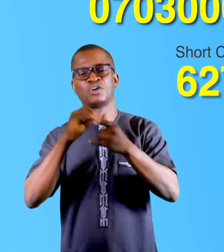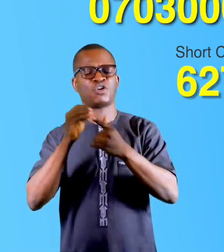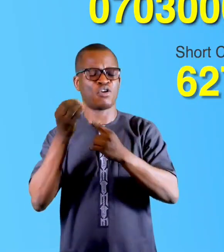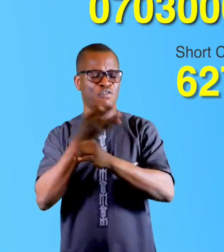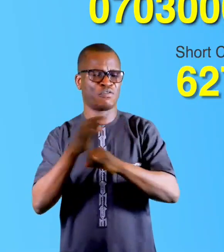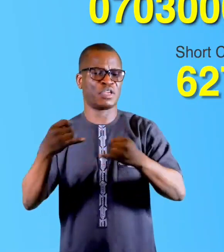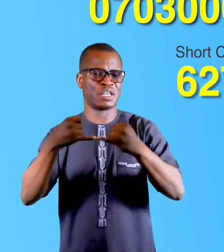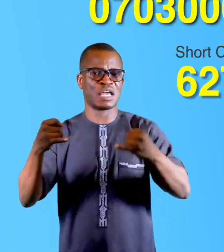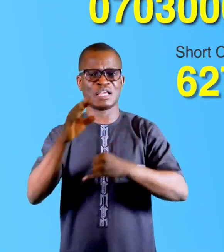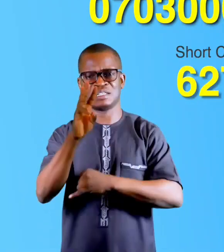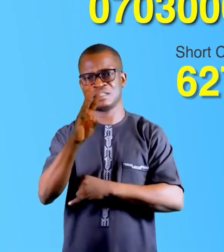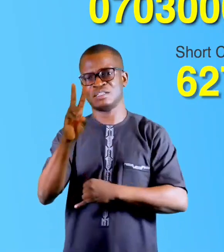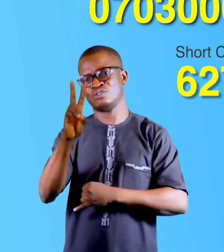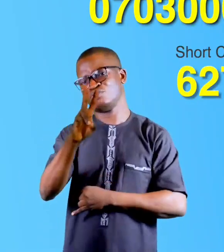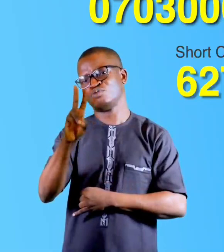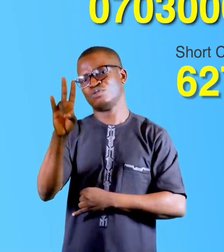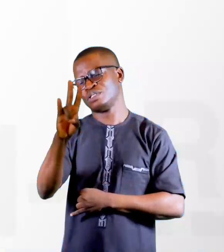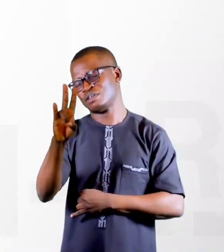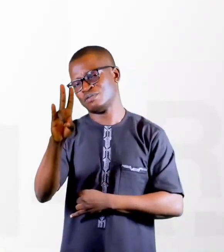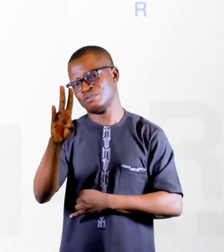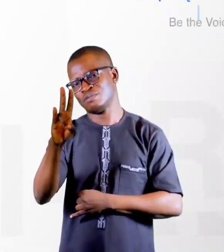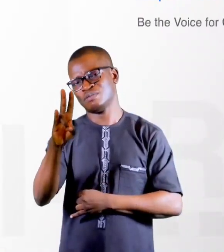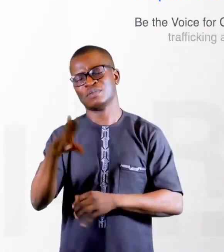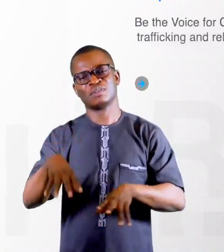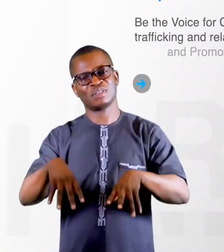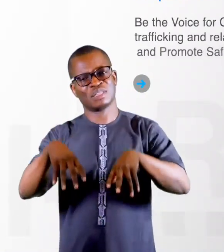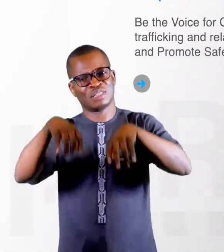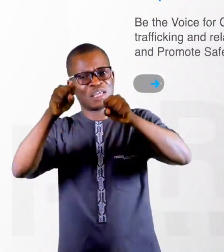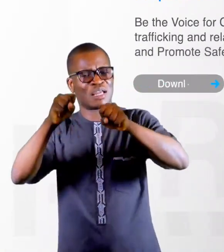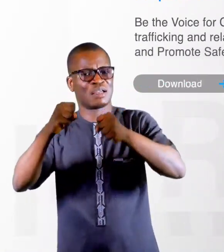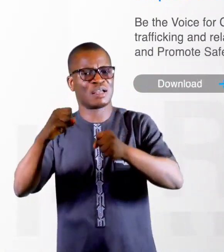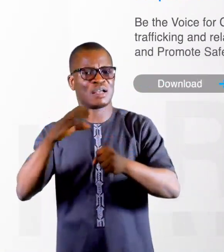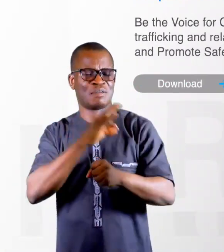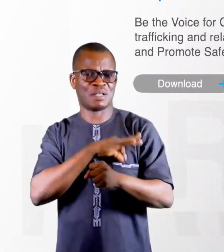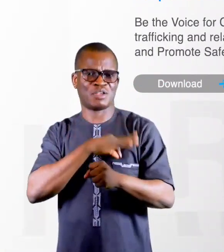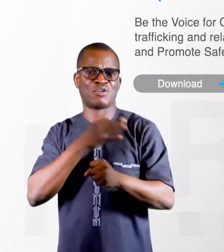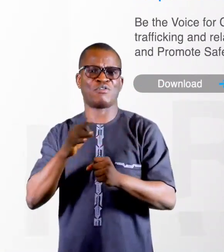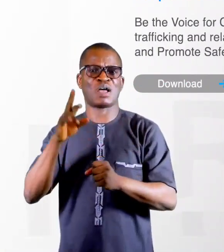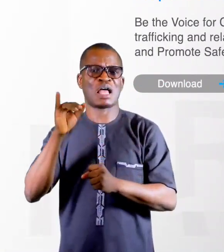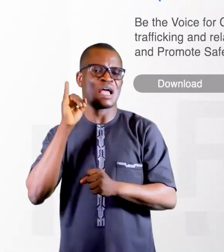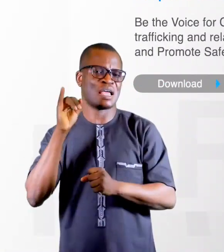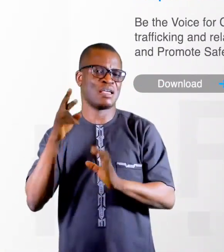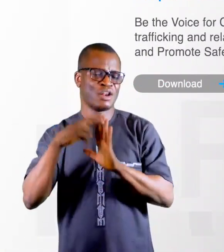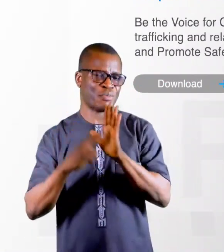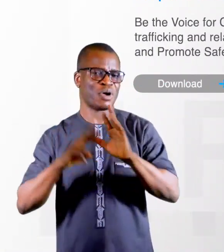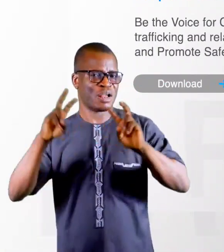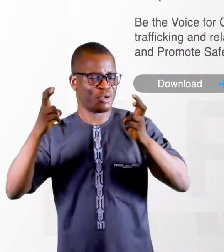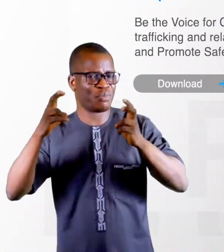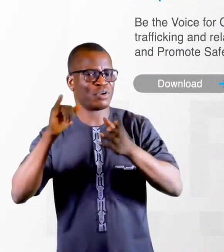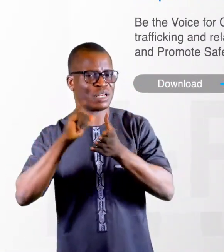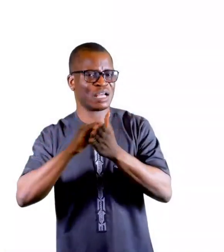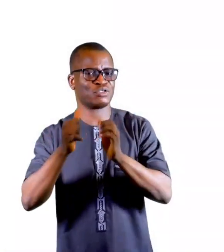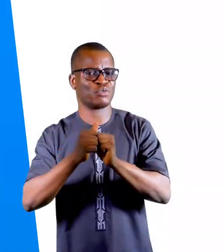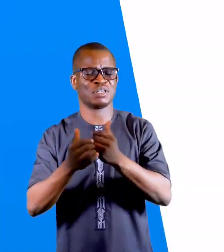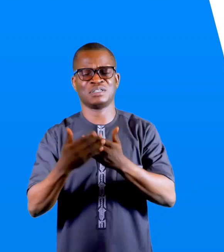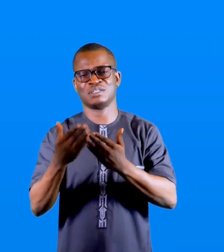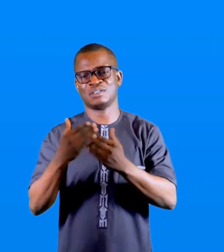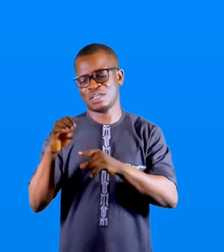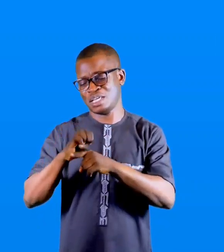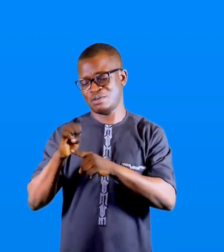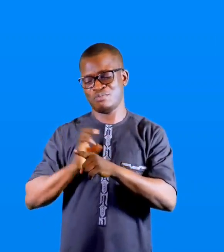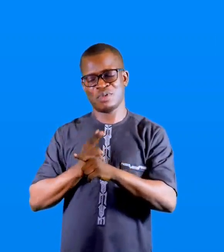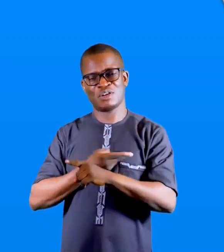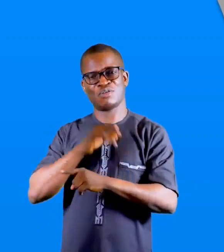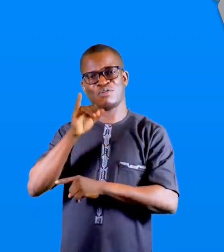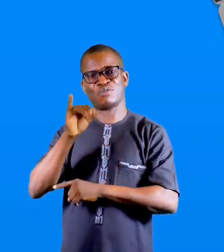0000203 or the short code 627. Take advantage of the NAPTIP iReporter app and report incidences with ease. Email us